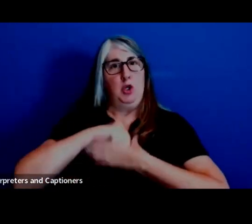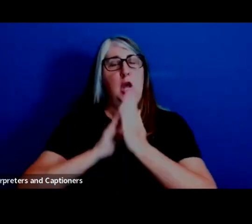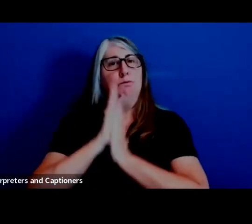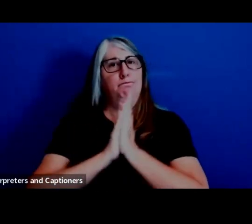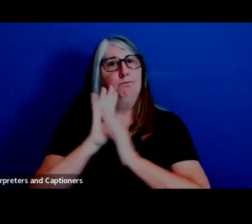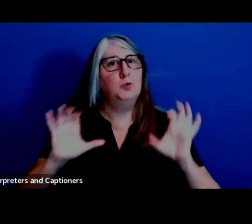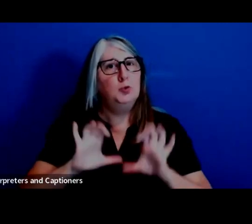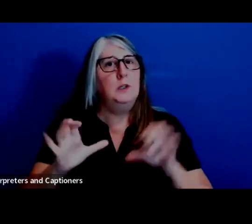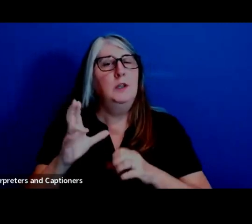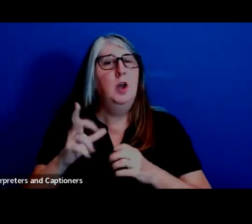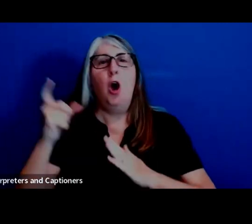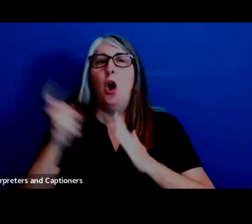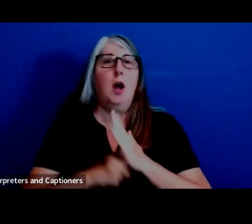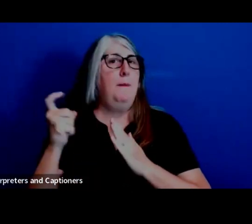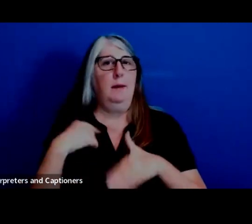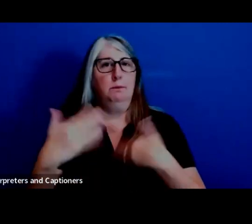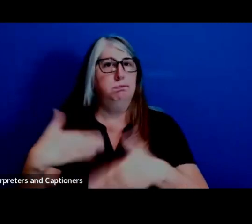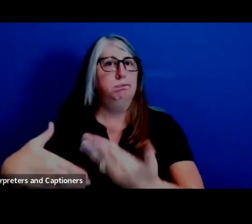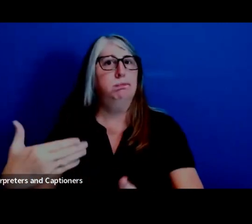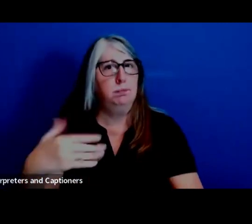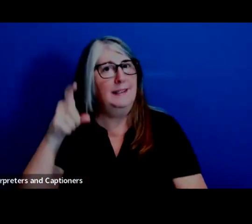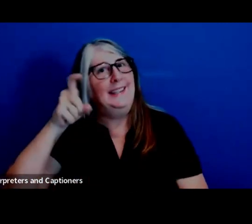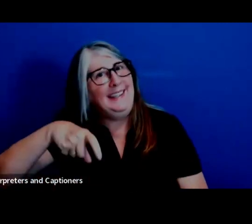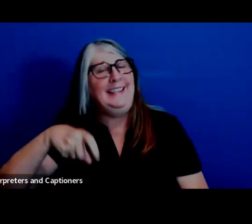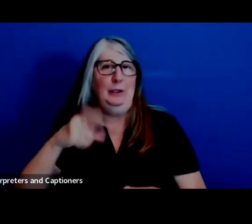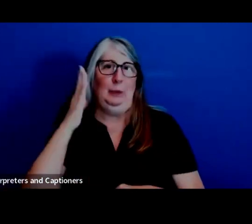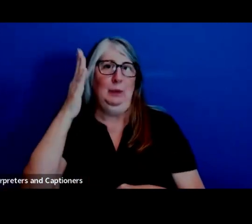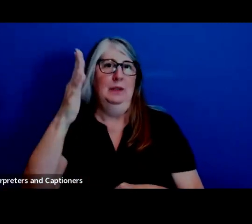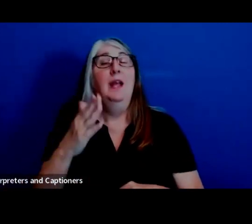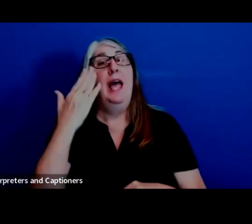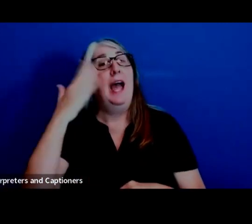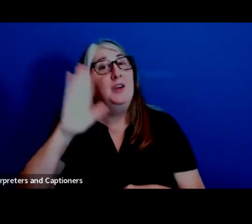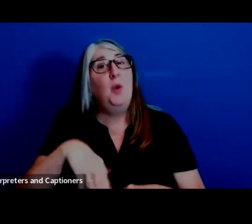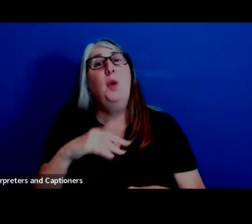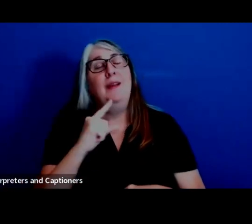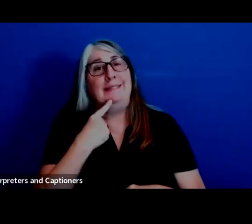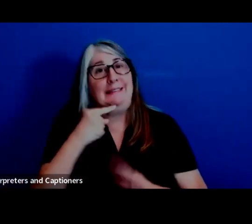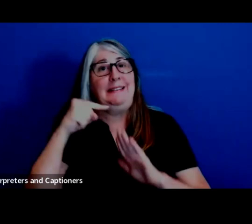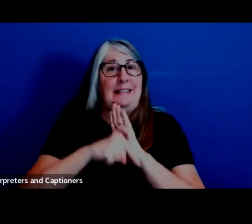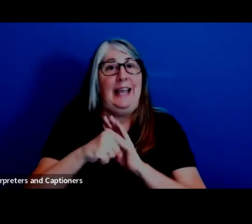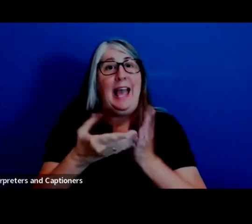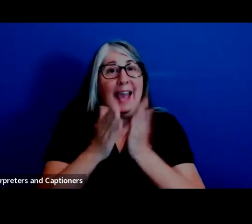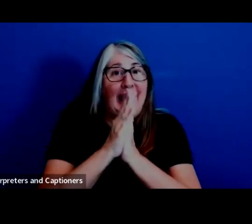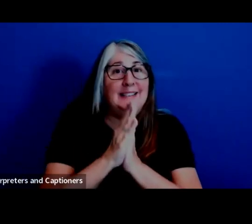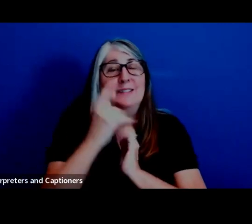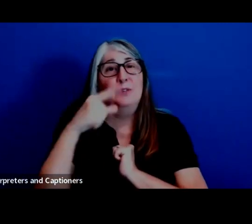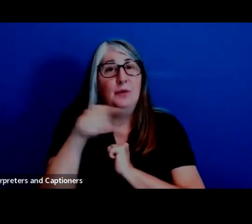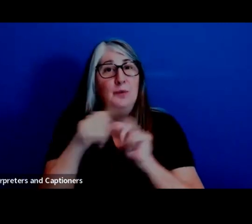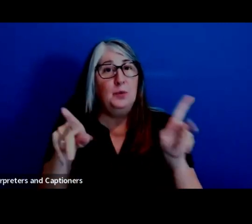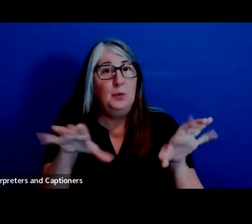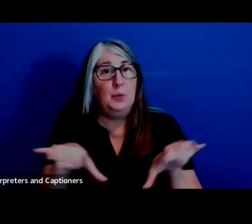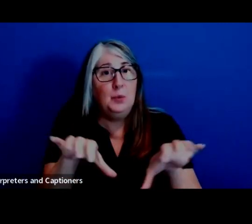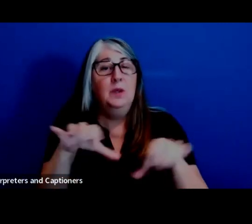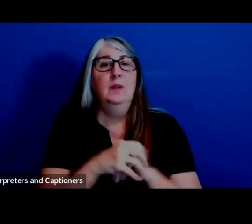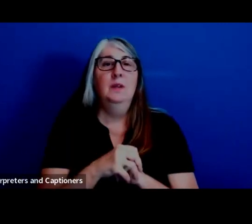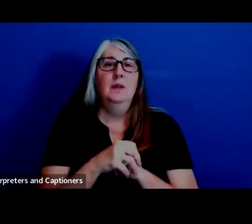it's automatic. And I know that's a heavy ask. And really what I'm asking is not